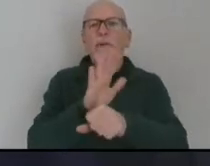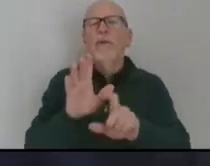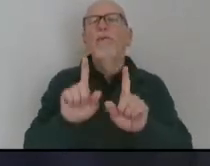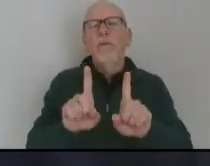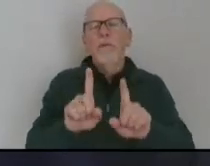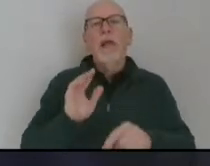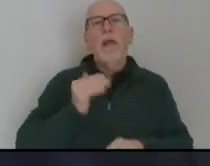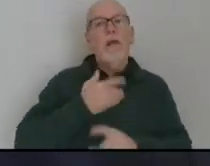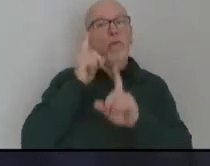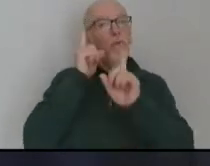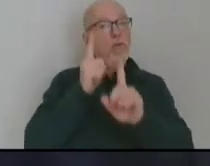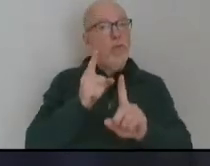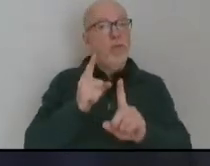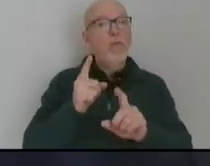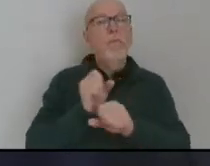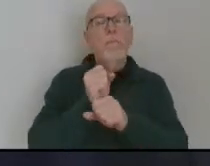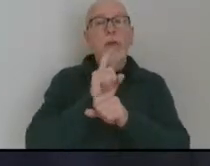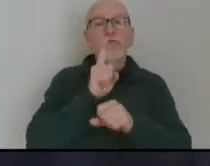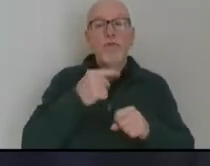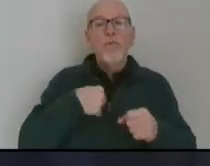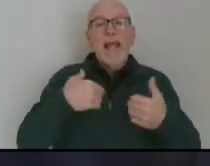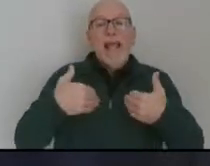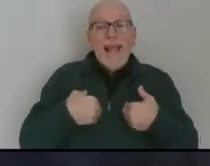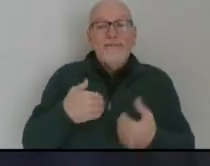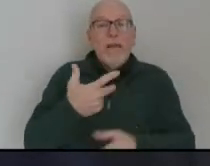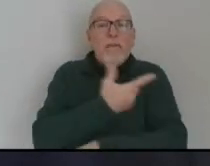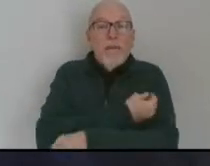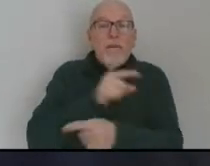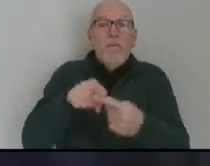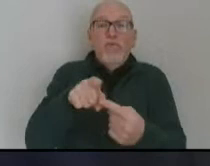goal is to ensure that there will be a dose for you when you arrive.